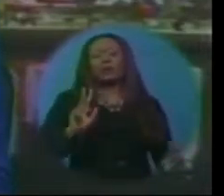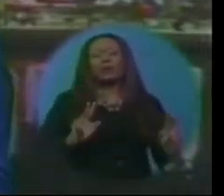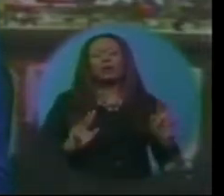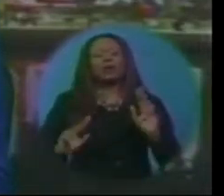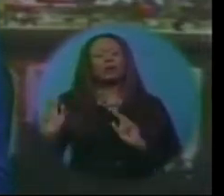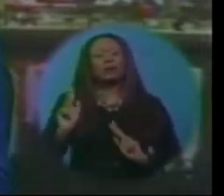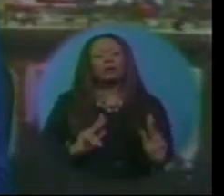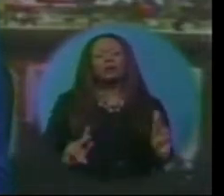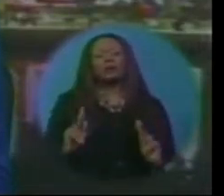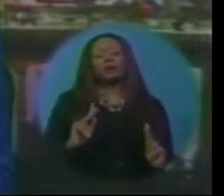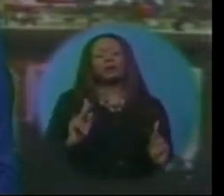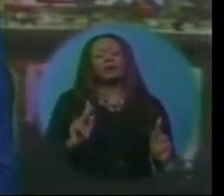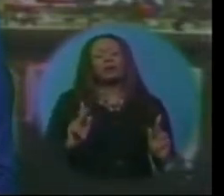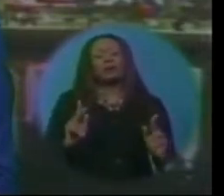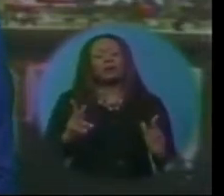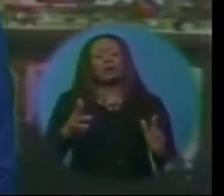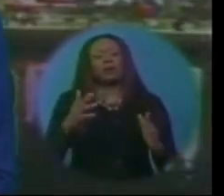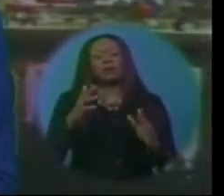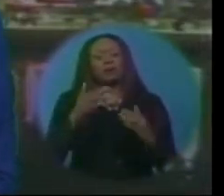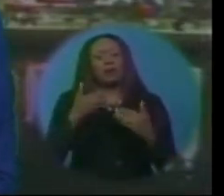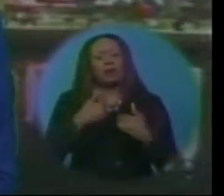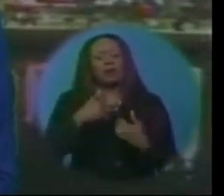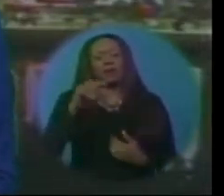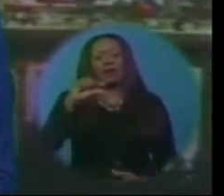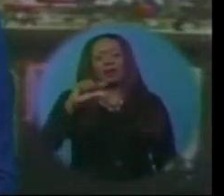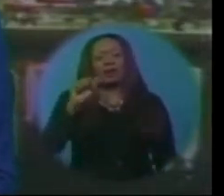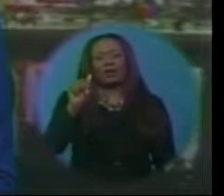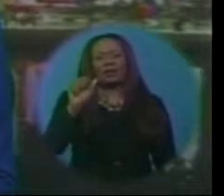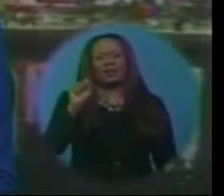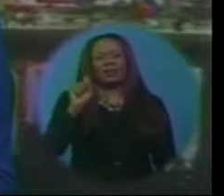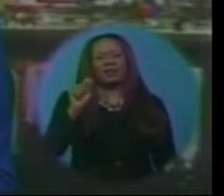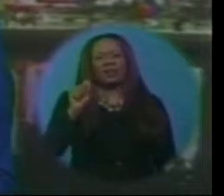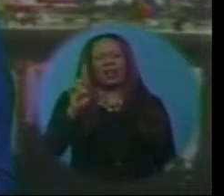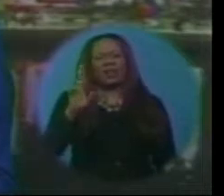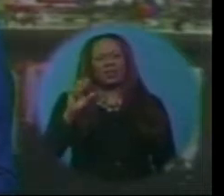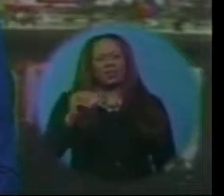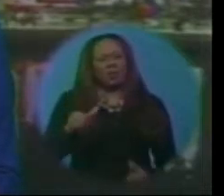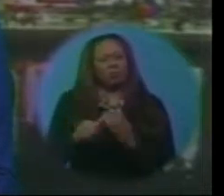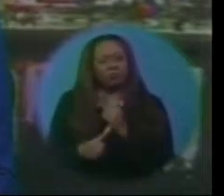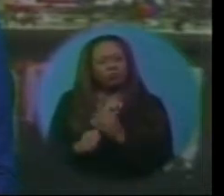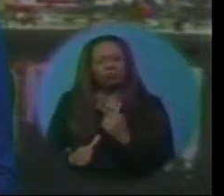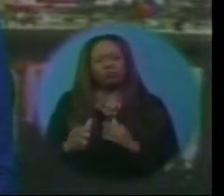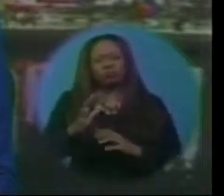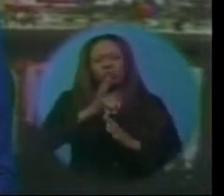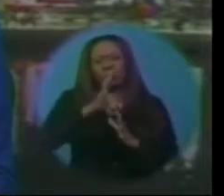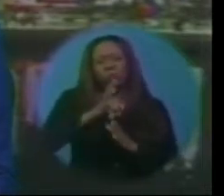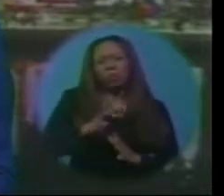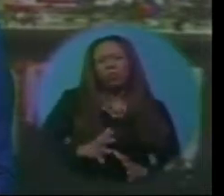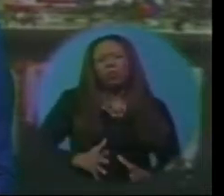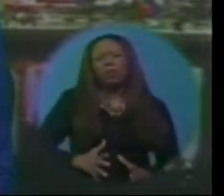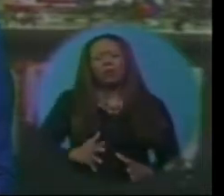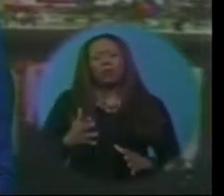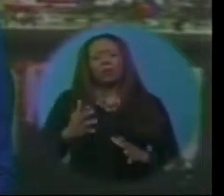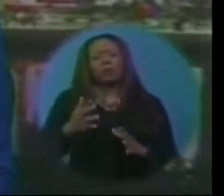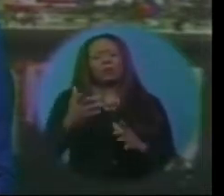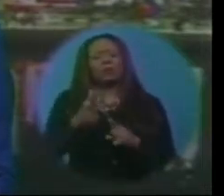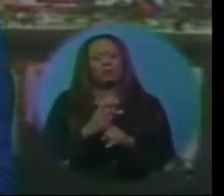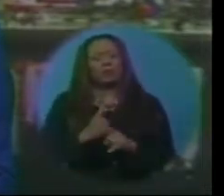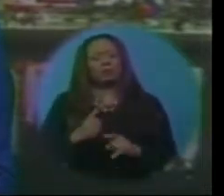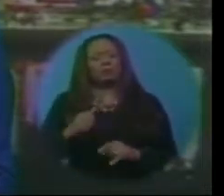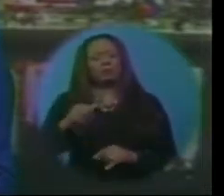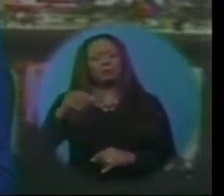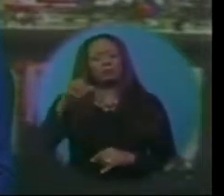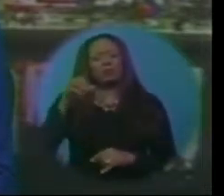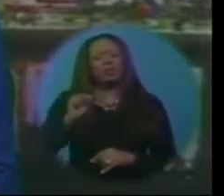gastroenteritis on the South Coast. Acting Chief Medical Officer Dr. Kenneth George says the majority of cases occurred over Christmas and